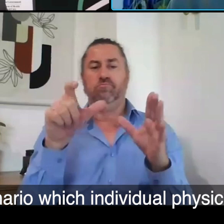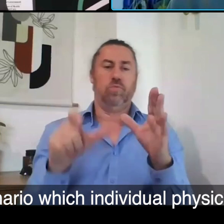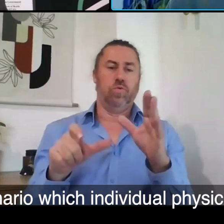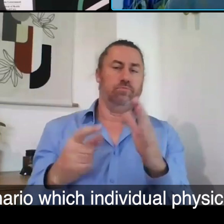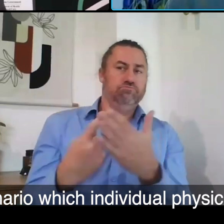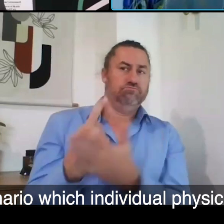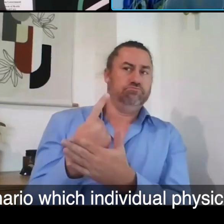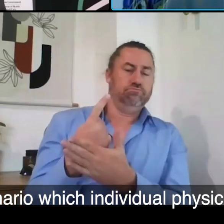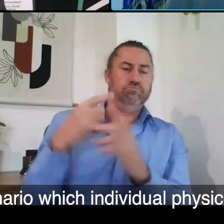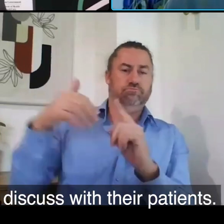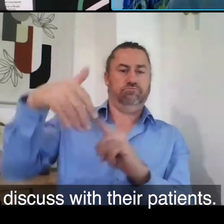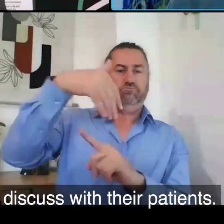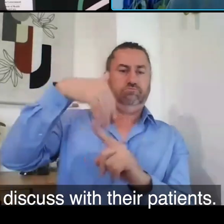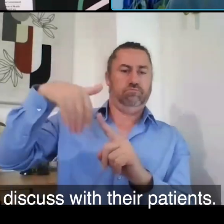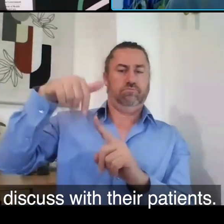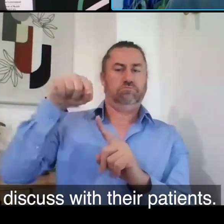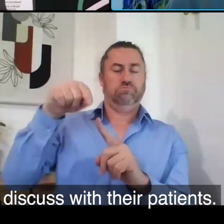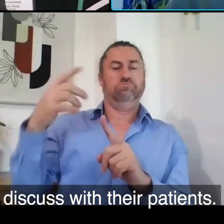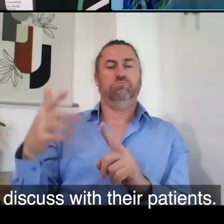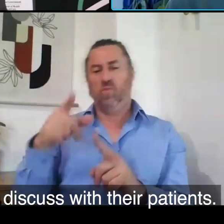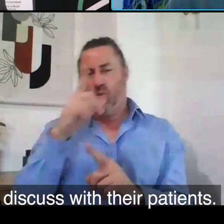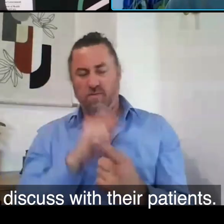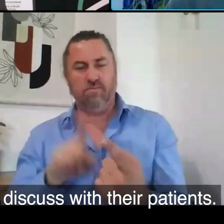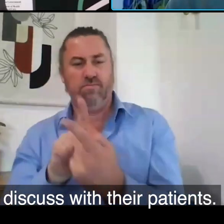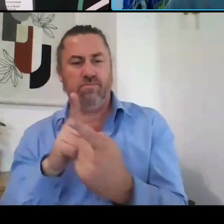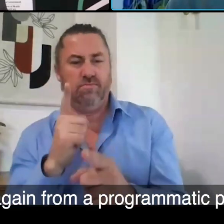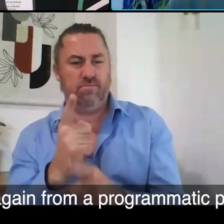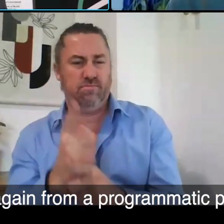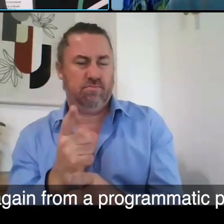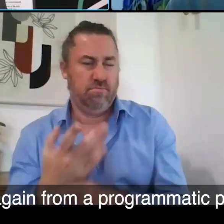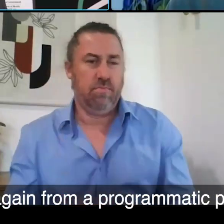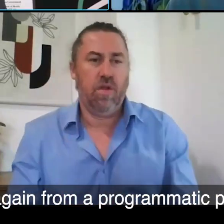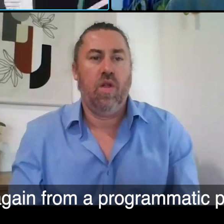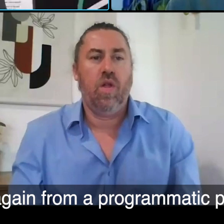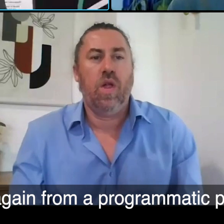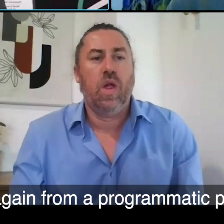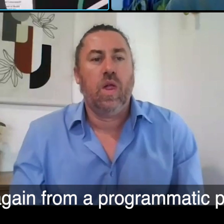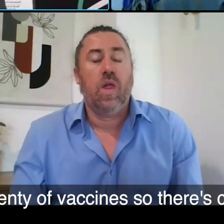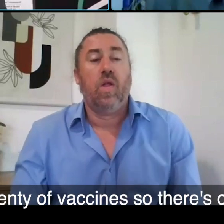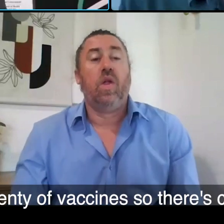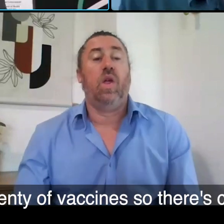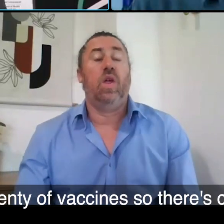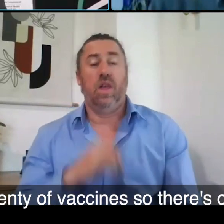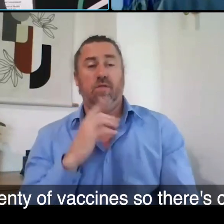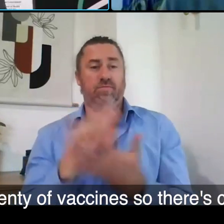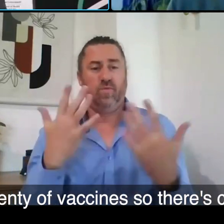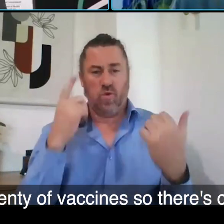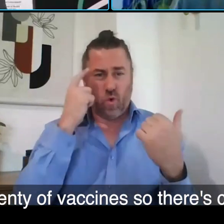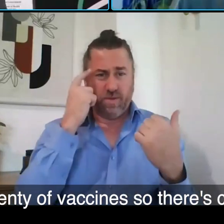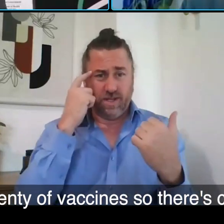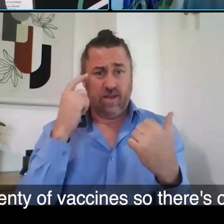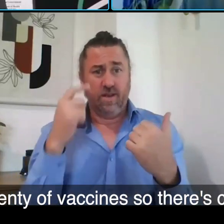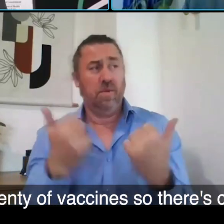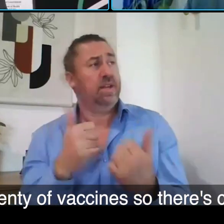scenario, which individual physicians can discuss with their patients. Yeah, and again, from a programmatic point of view, we have plenty of vaccines,